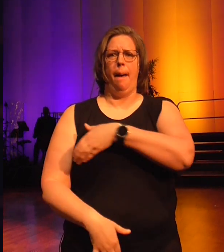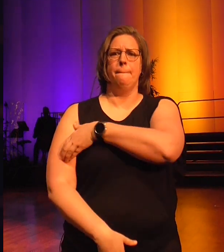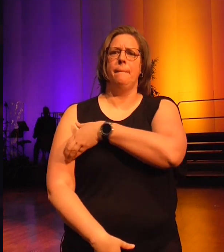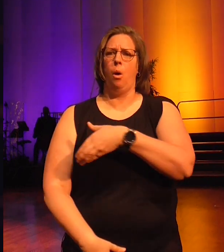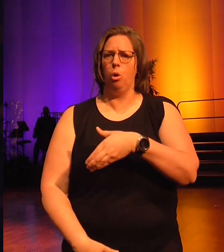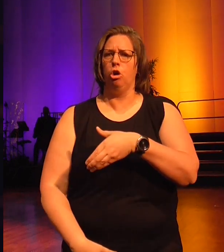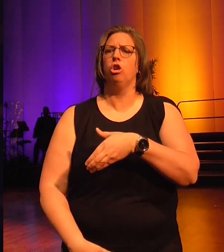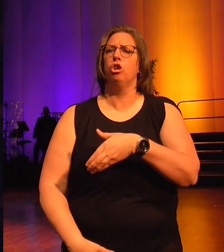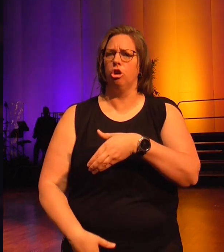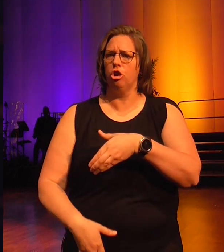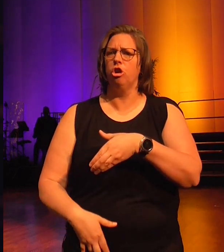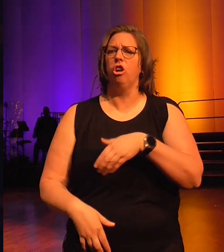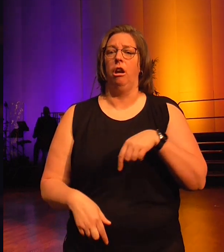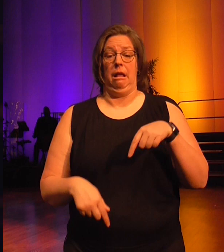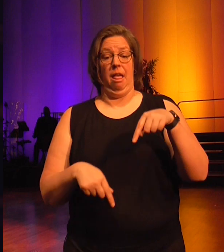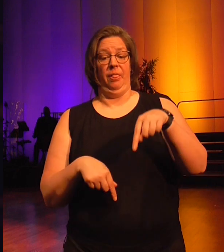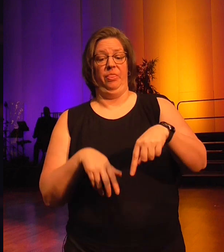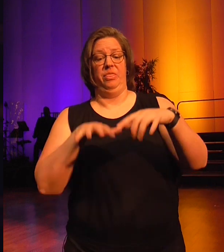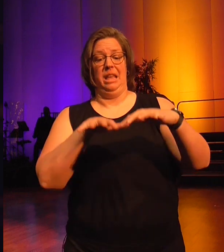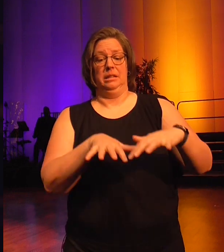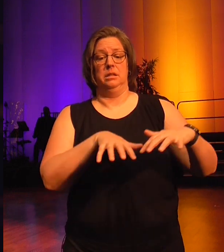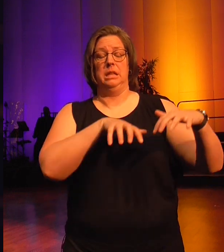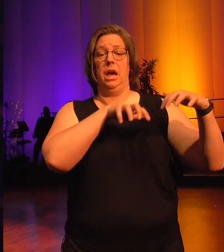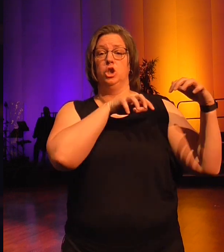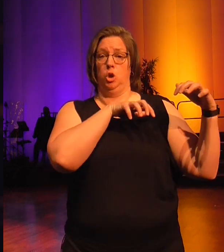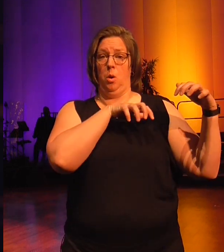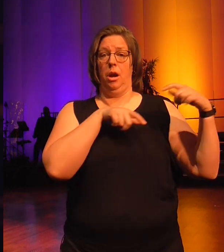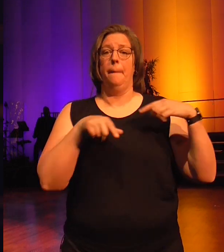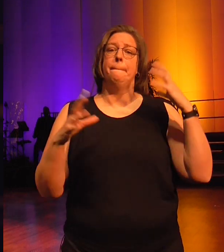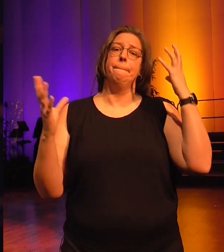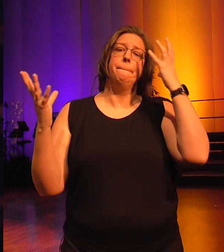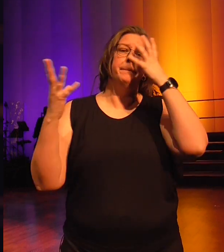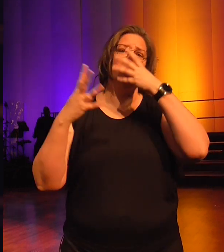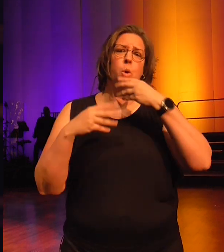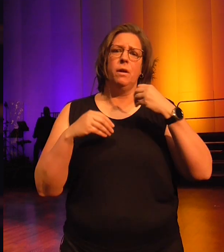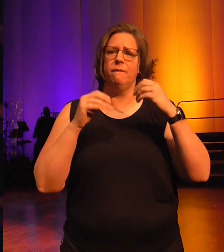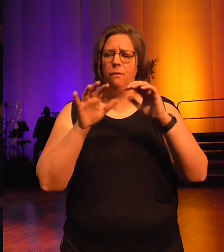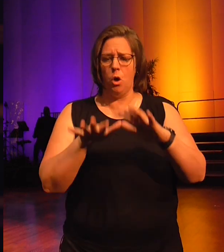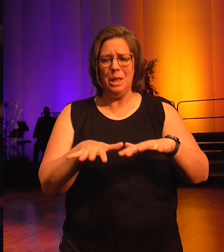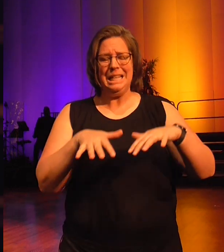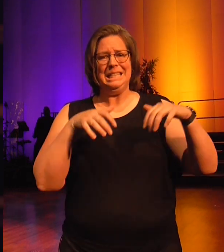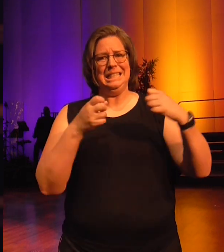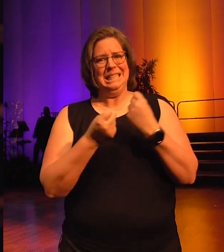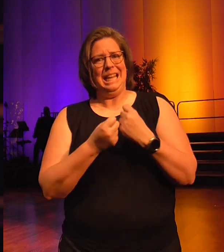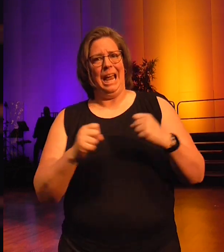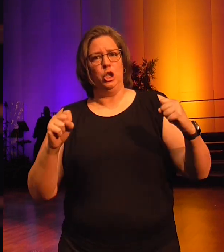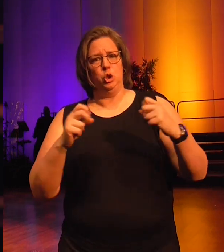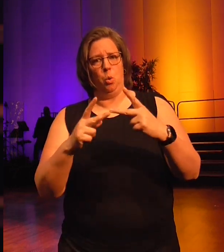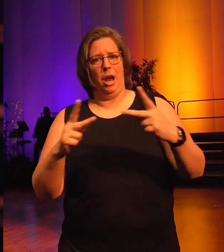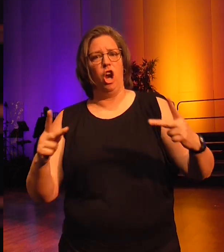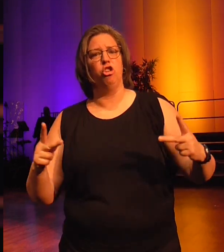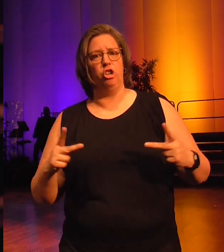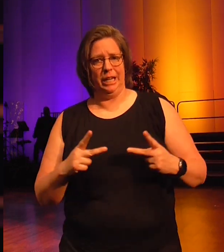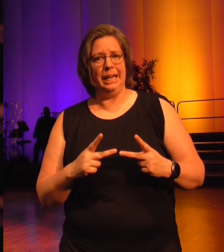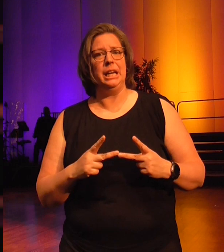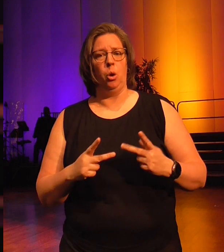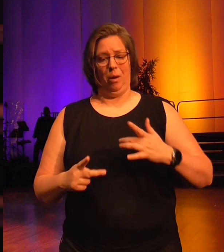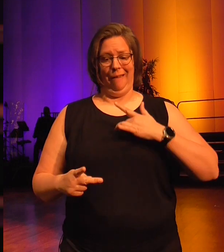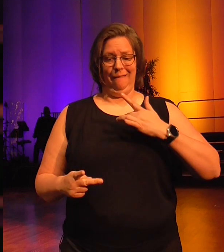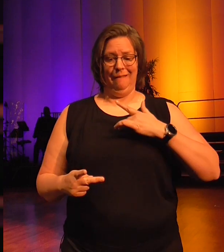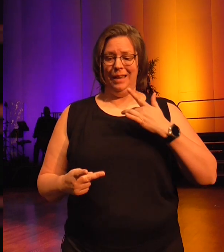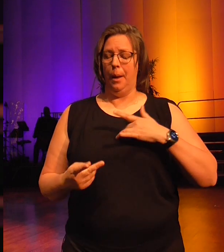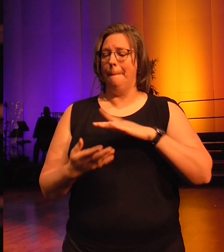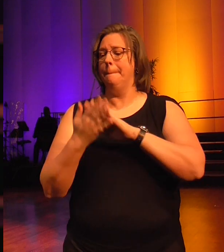And in this sanctuary, this beautiful sanctuary, we feel the peace, the love, the